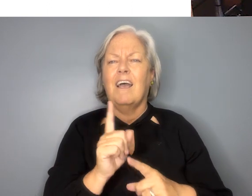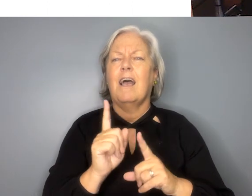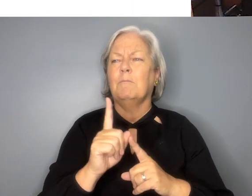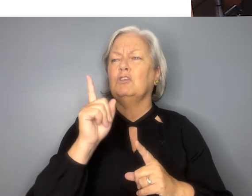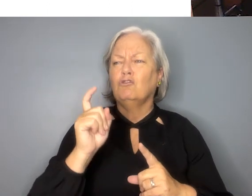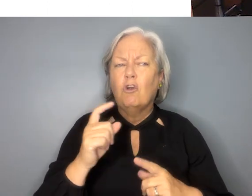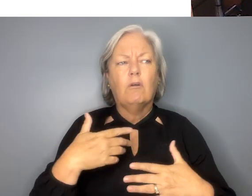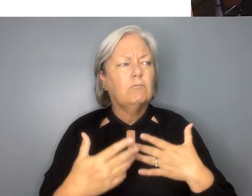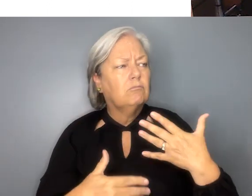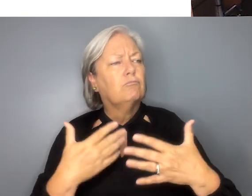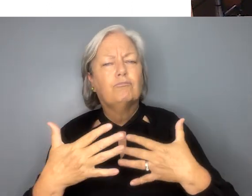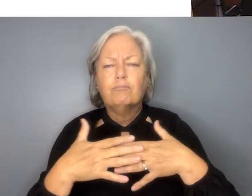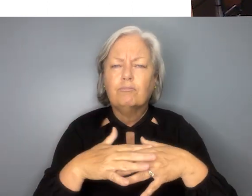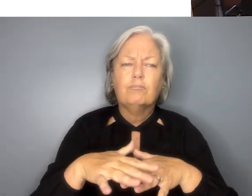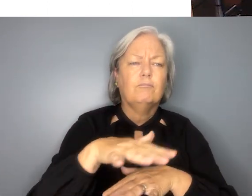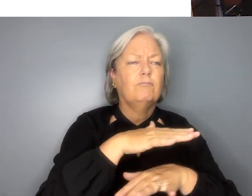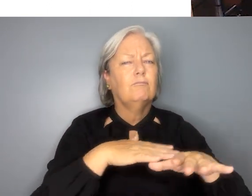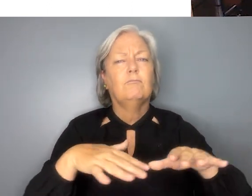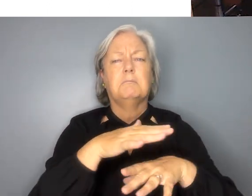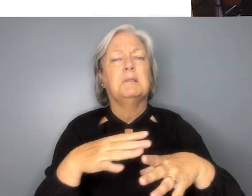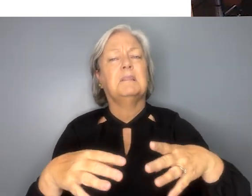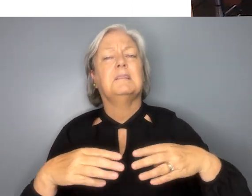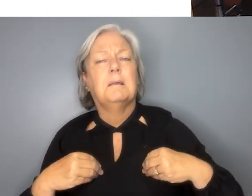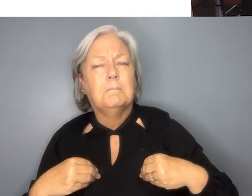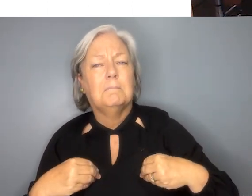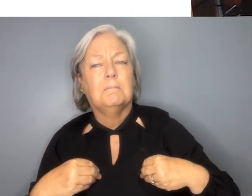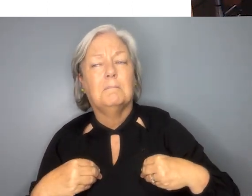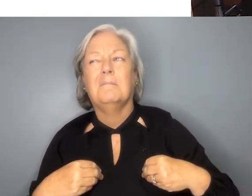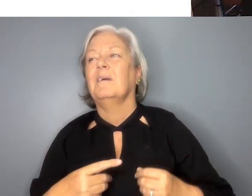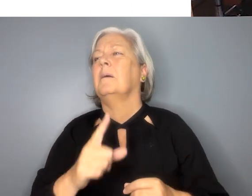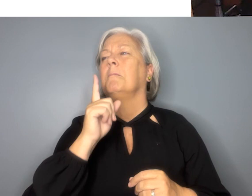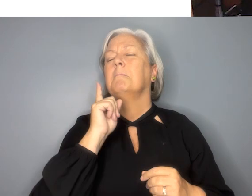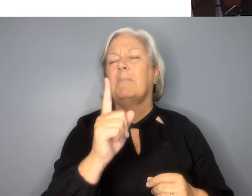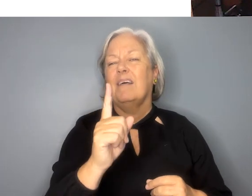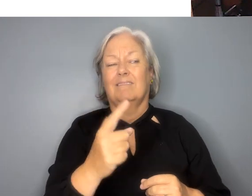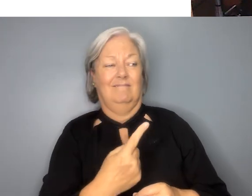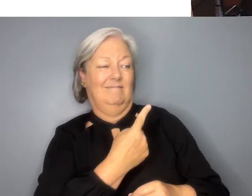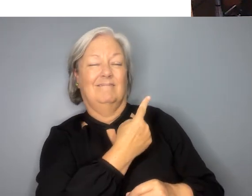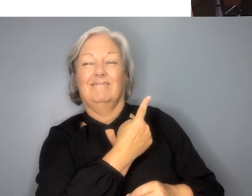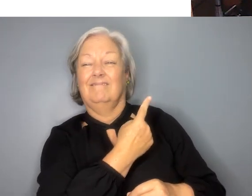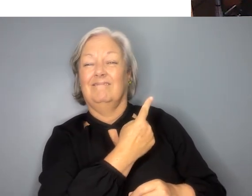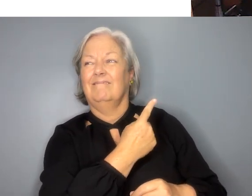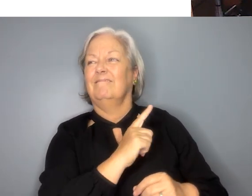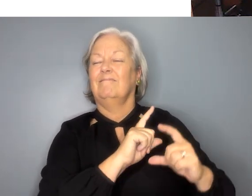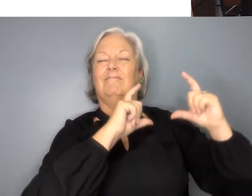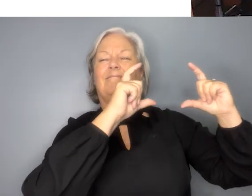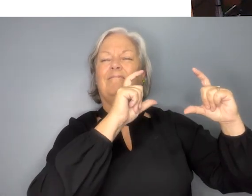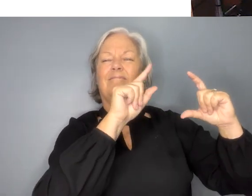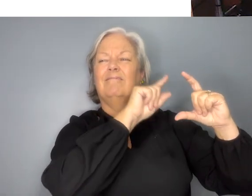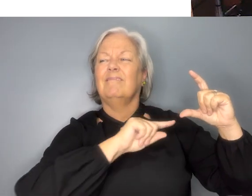fit in and just become more mainstream and being accepted for who we are. But unfortunately, there's still this gap with our